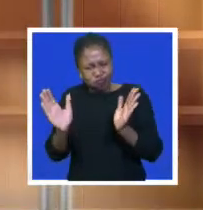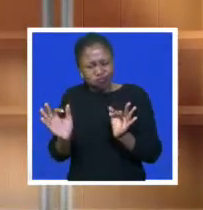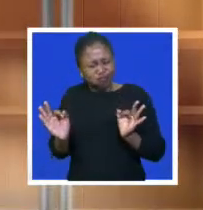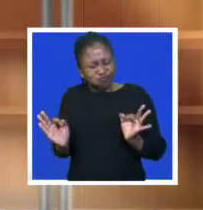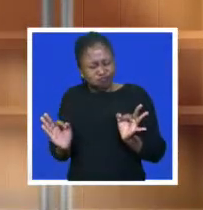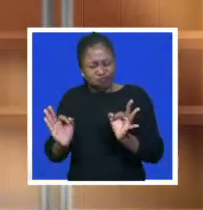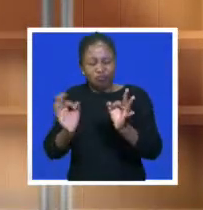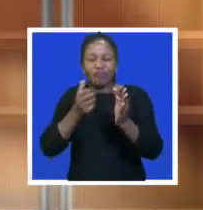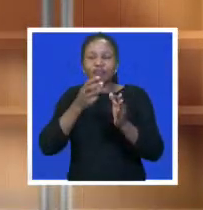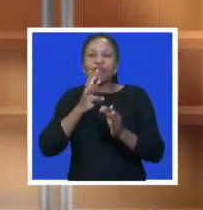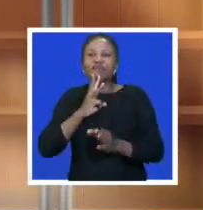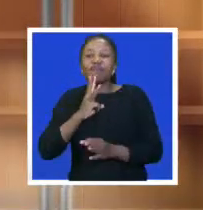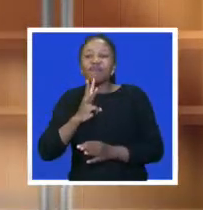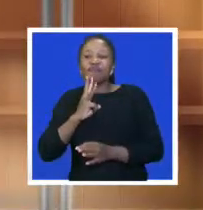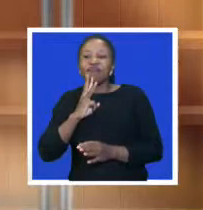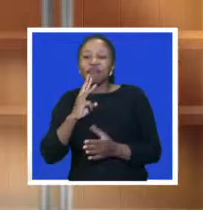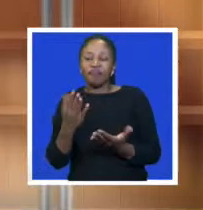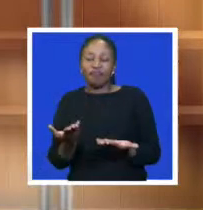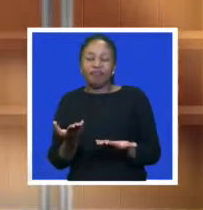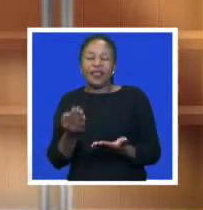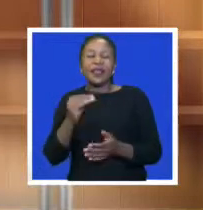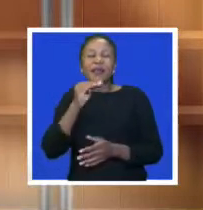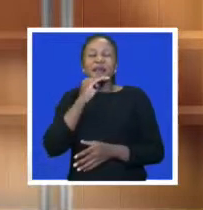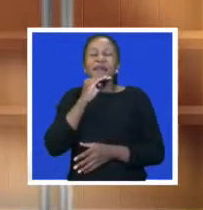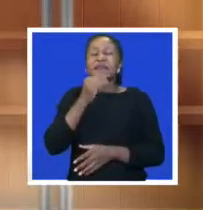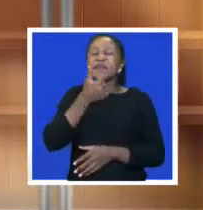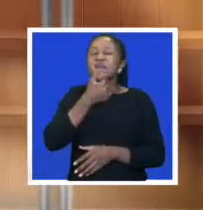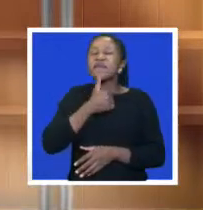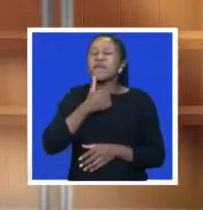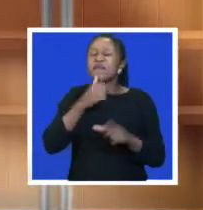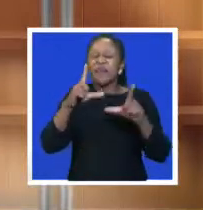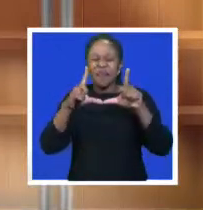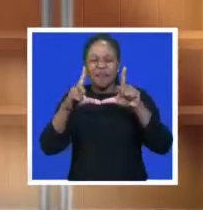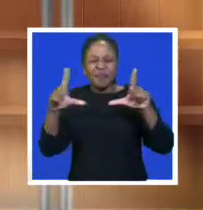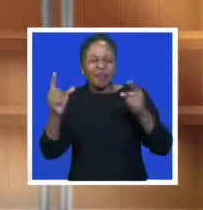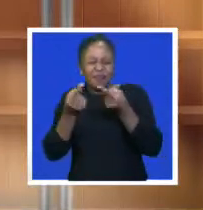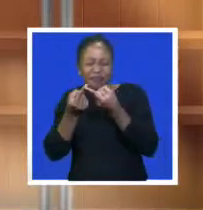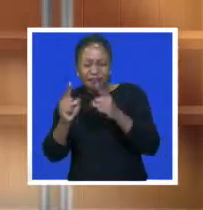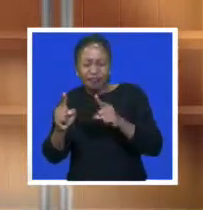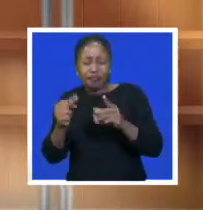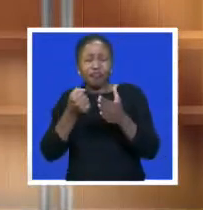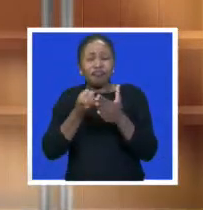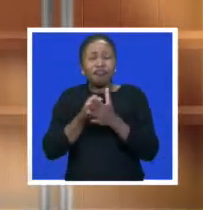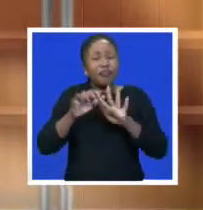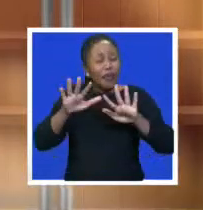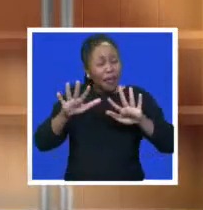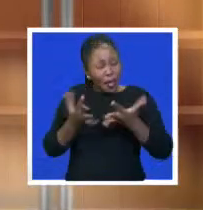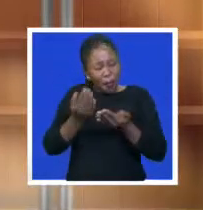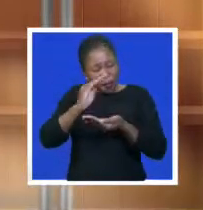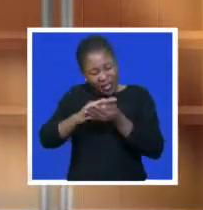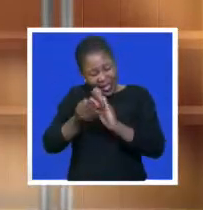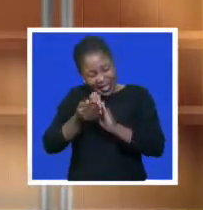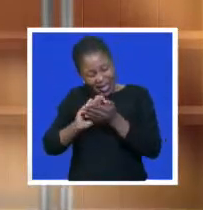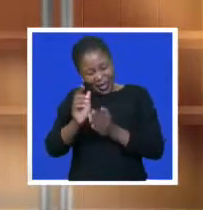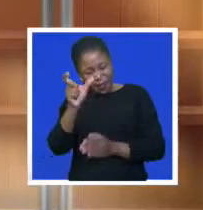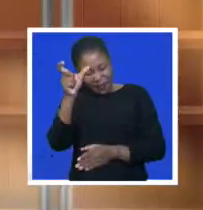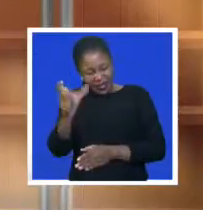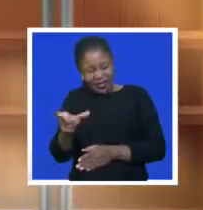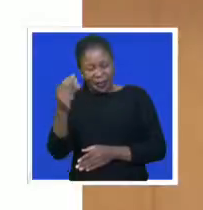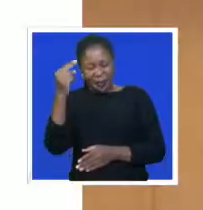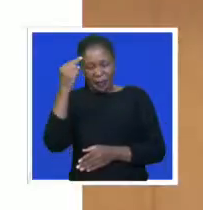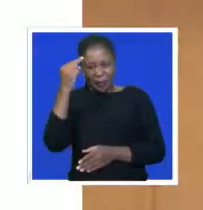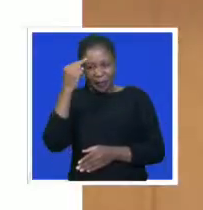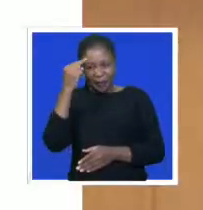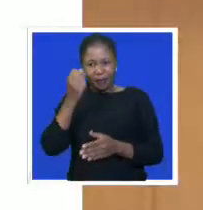sensational language which is used. Also, we talked about descriptive. We saw the power of strong